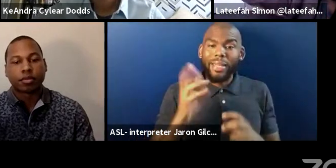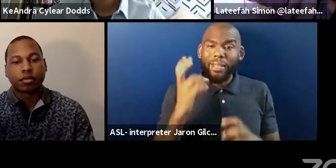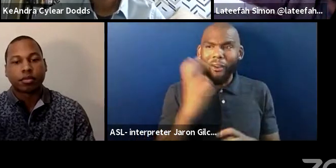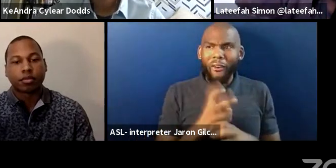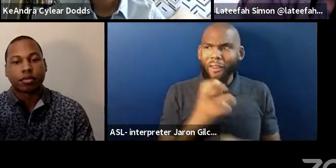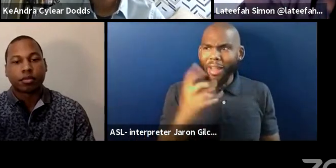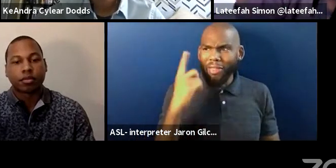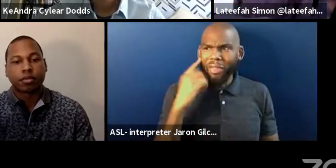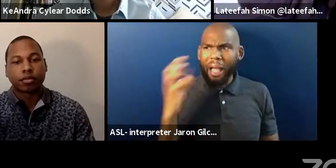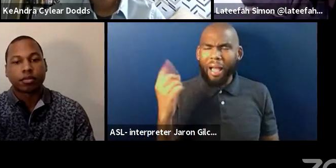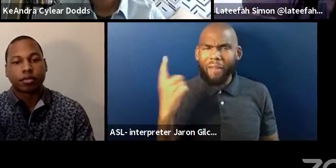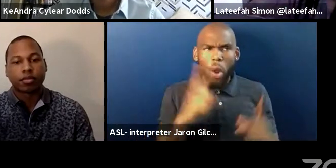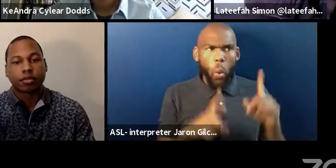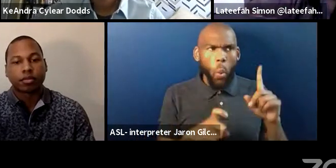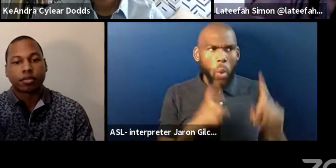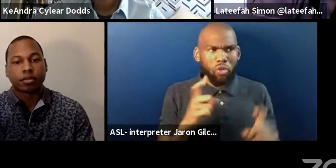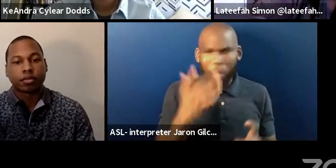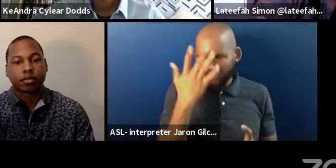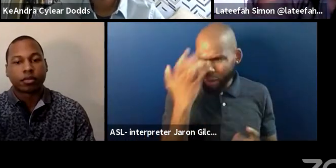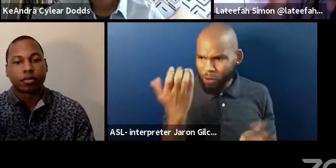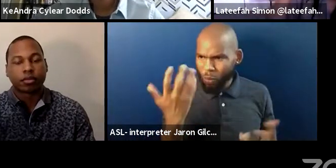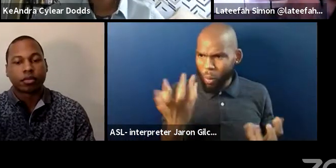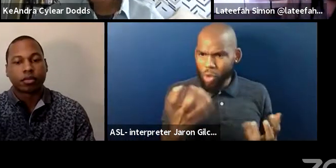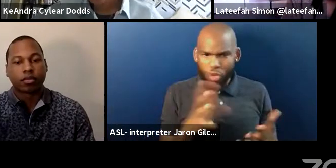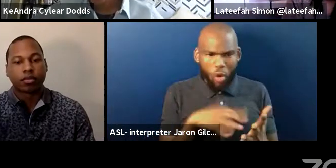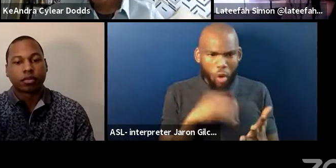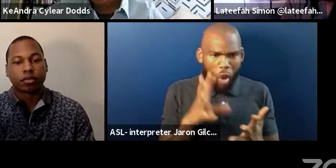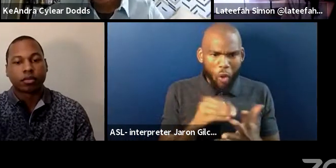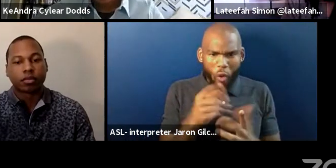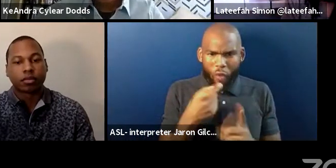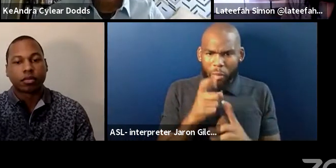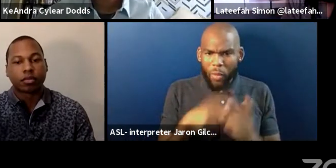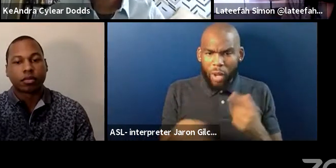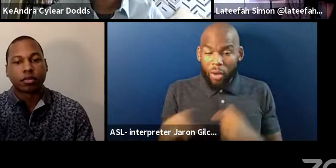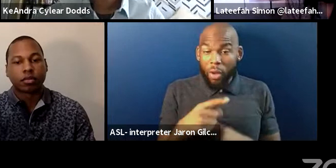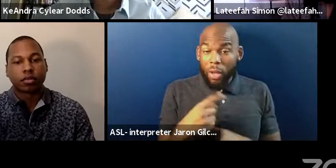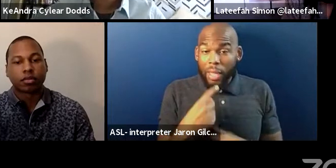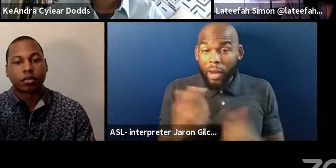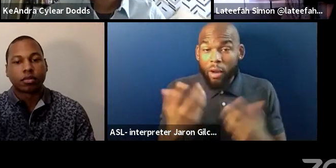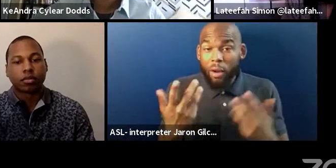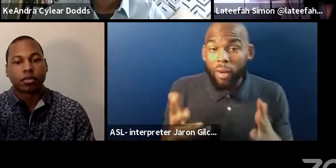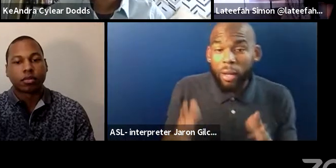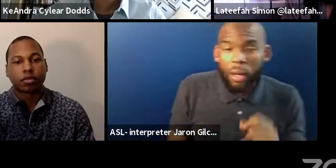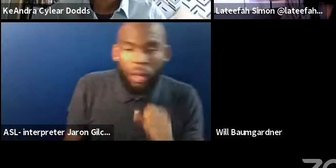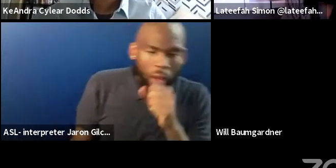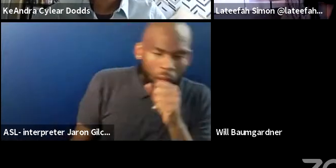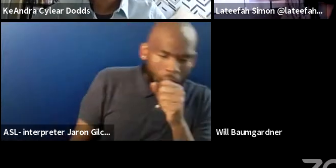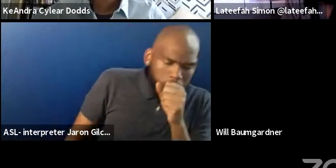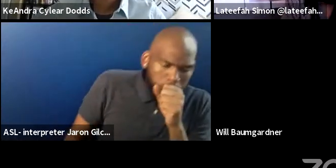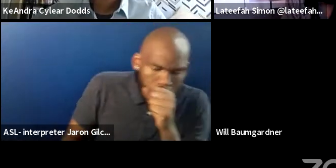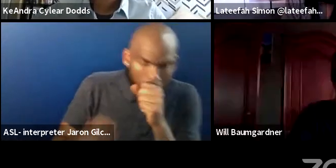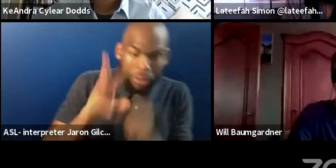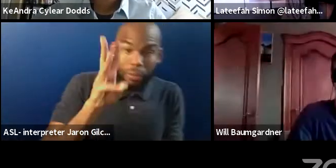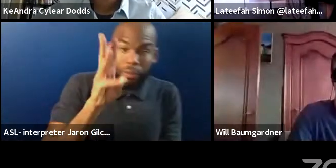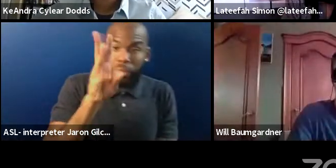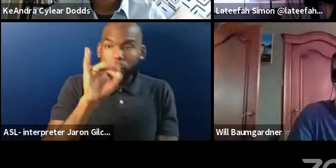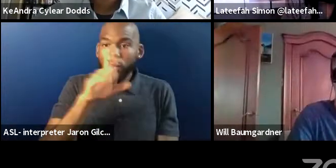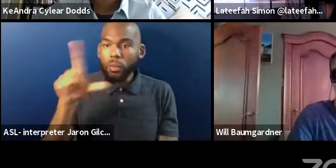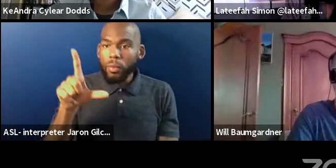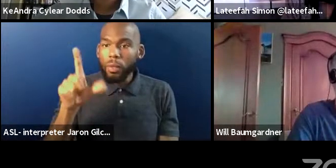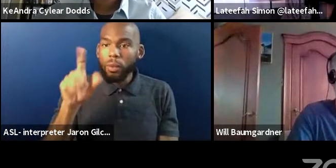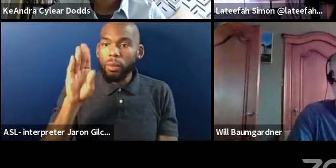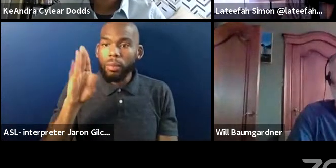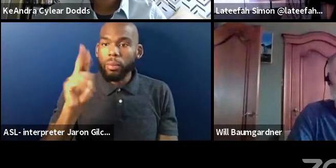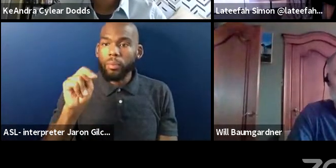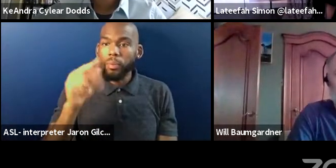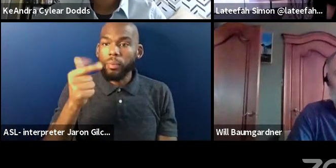all just want to kind of learn from everything you're saying already. But our first question is from Will Bumgardner, who's with Arup in San